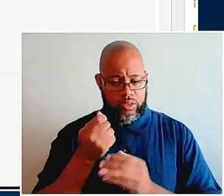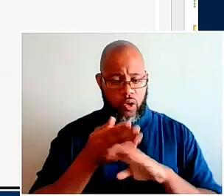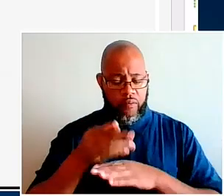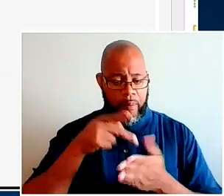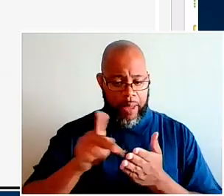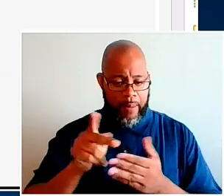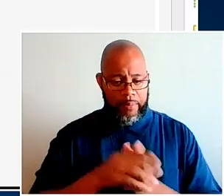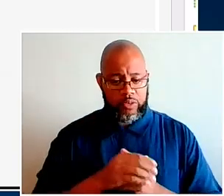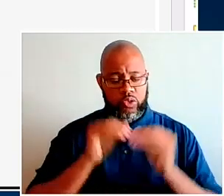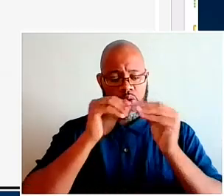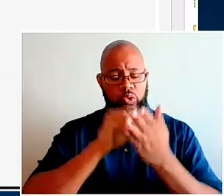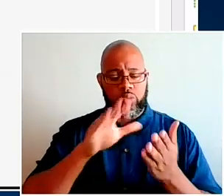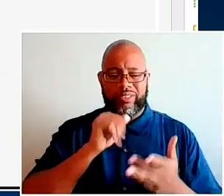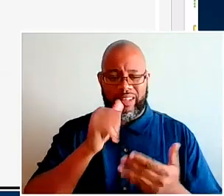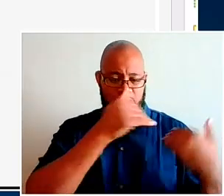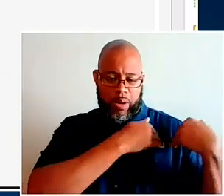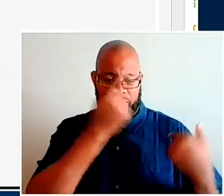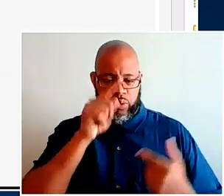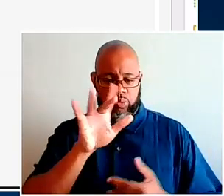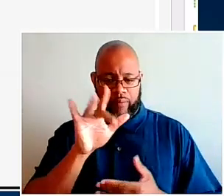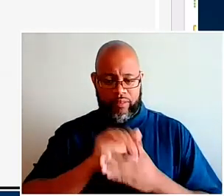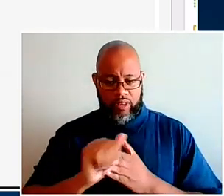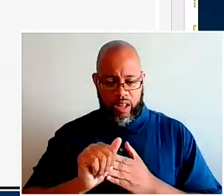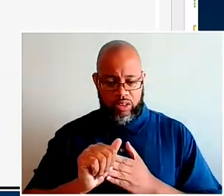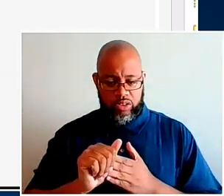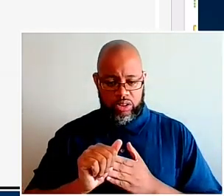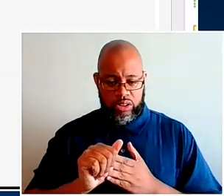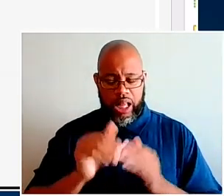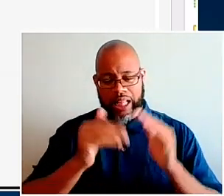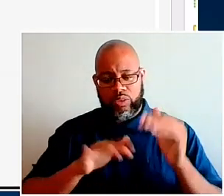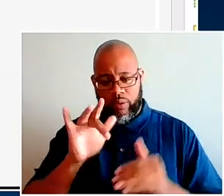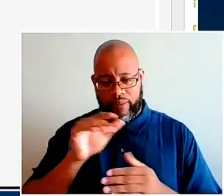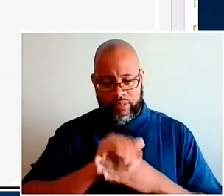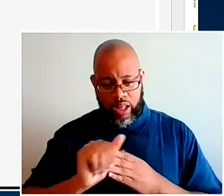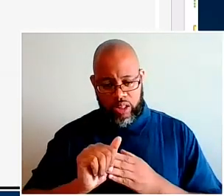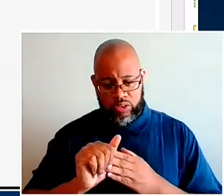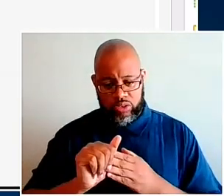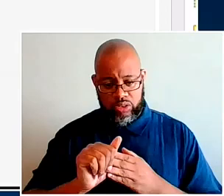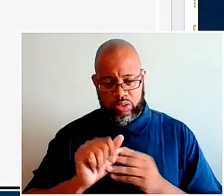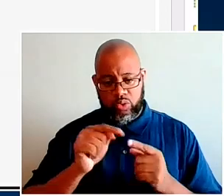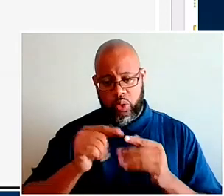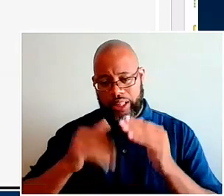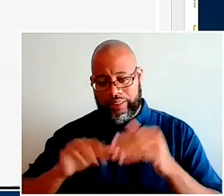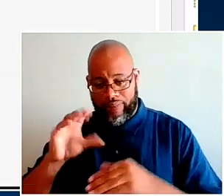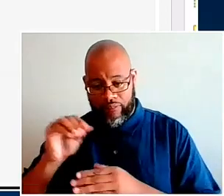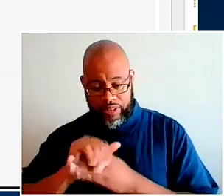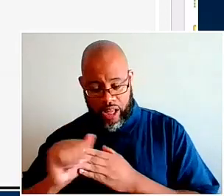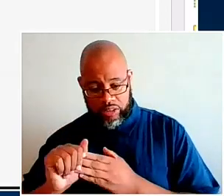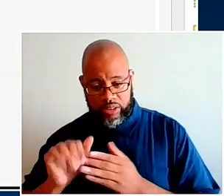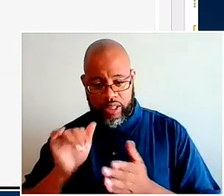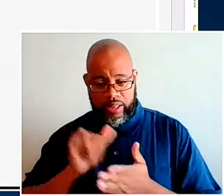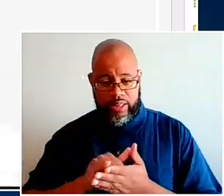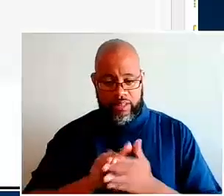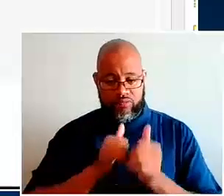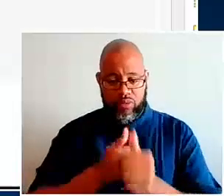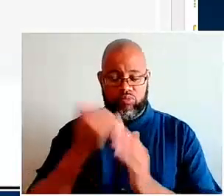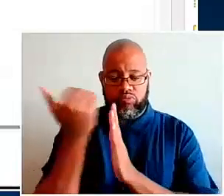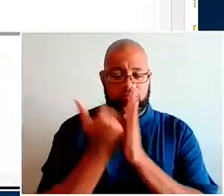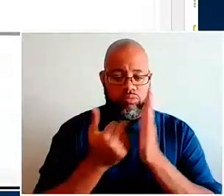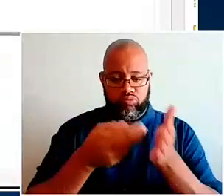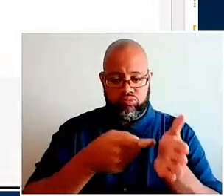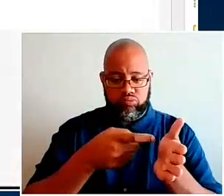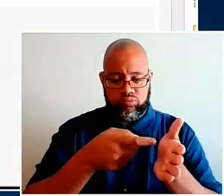is not liable for to from $25, less than $25 to less than $50. And that conforms with statutory rules